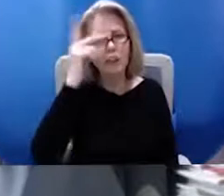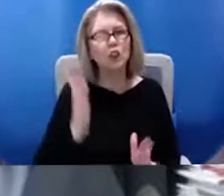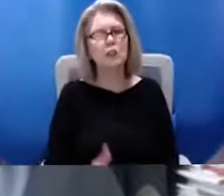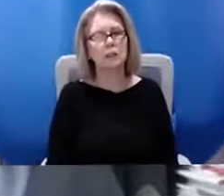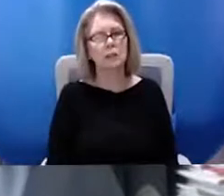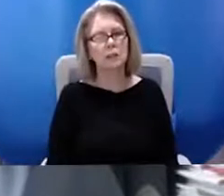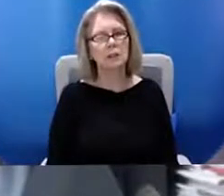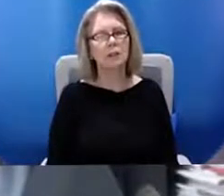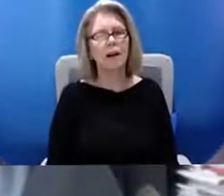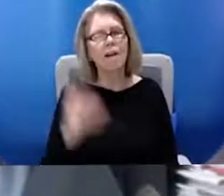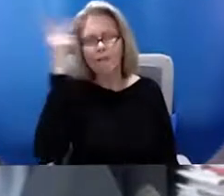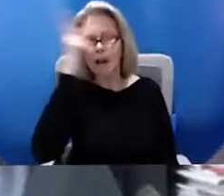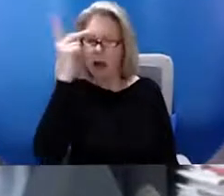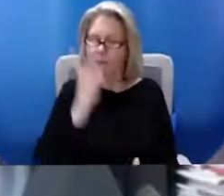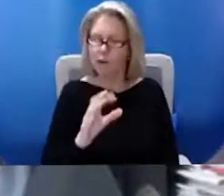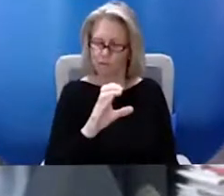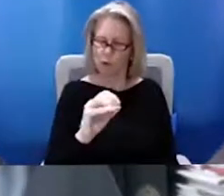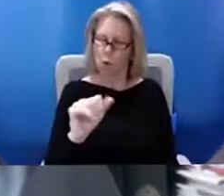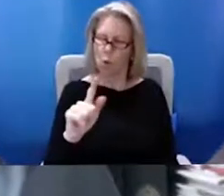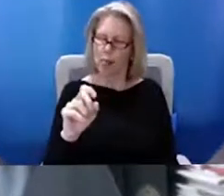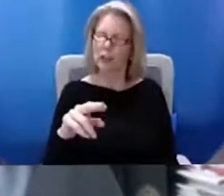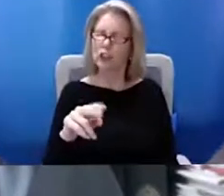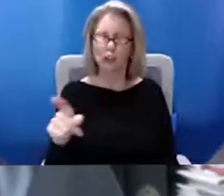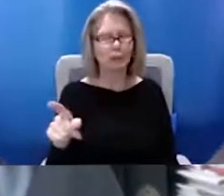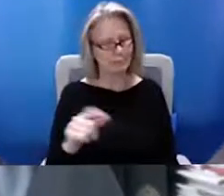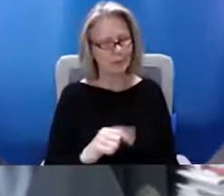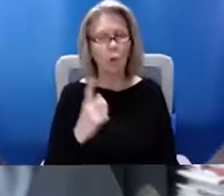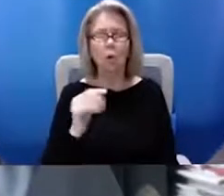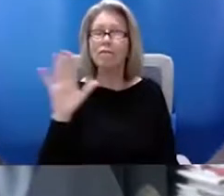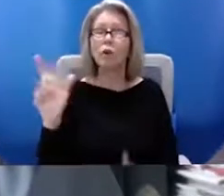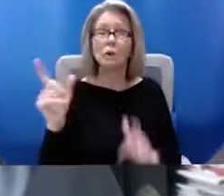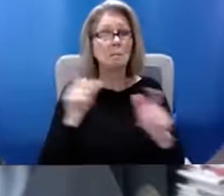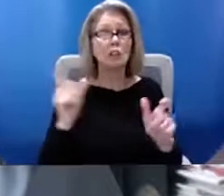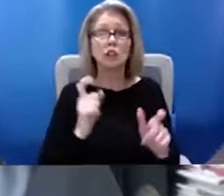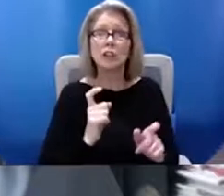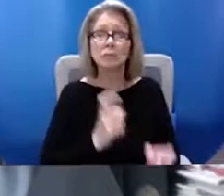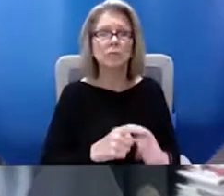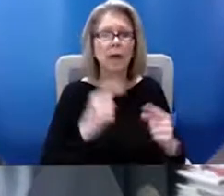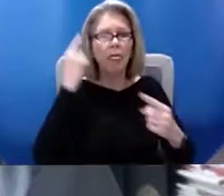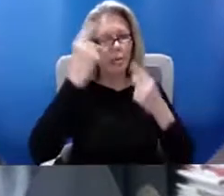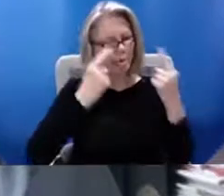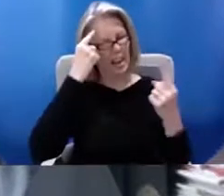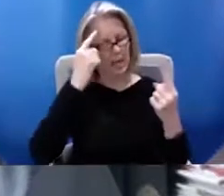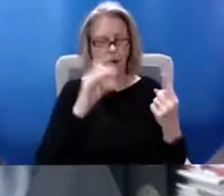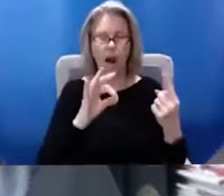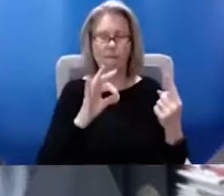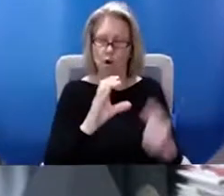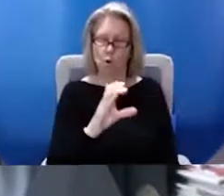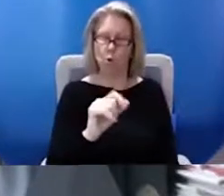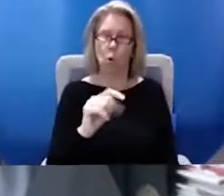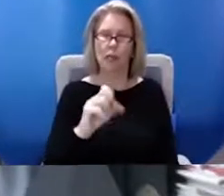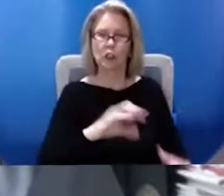was also a philosopher of coalition. So her one of her major contributions have been the thinking